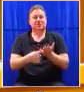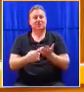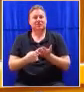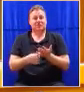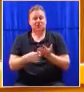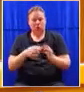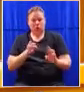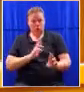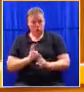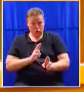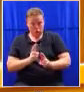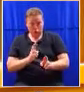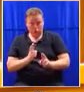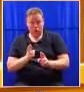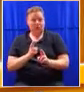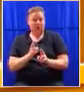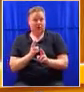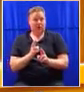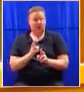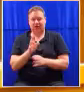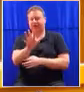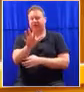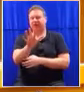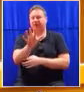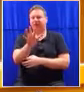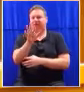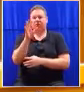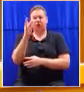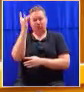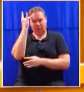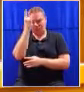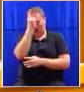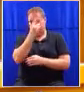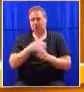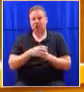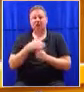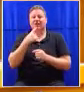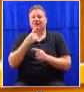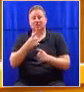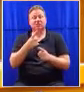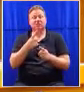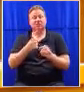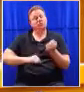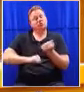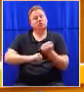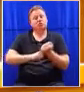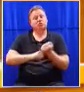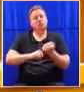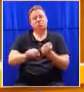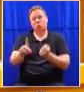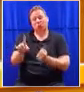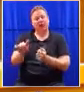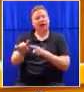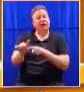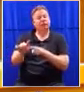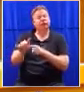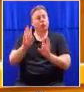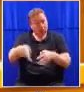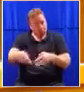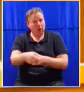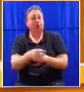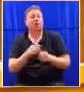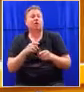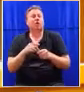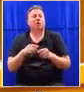for the coronavirus pandemic on the 5th of March, I pledged our conditional support to government efforts to fight this virus.